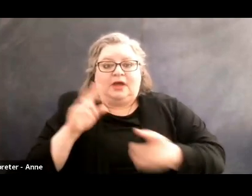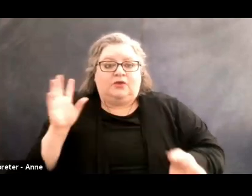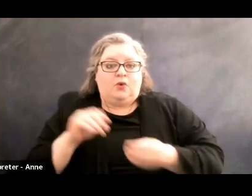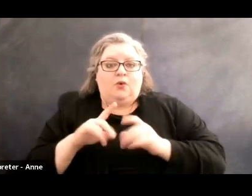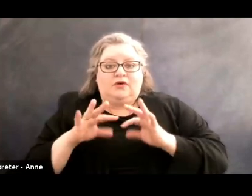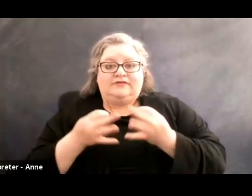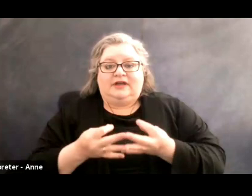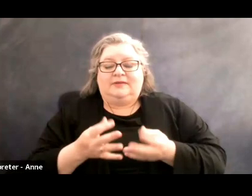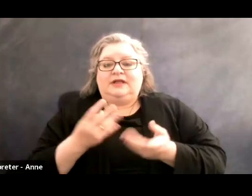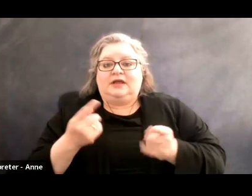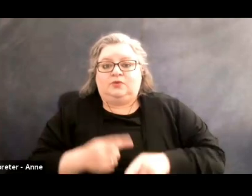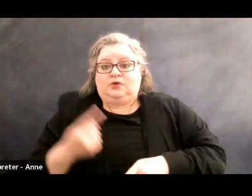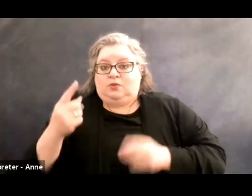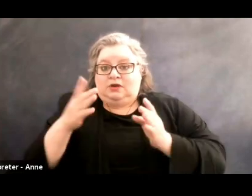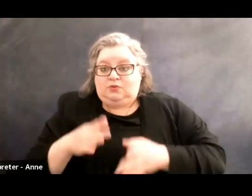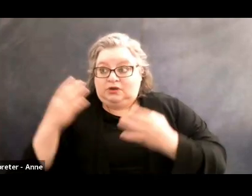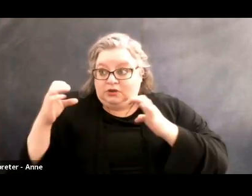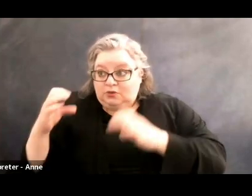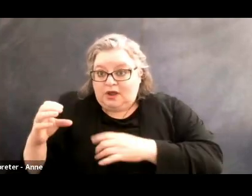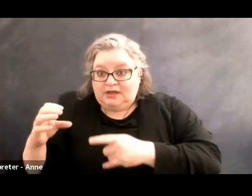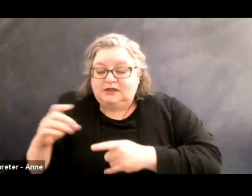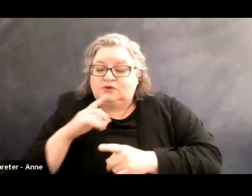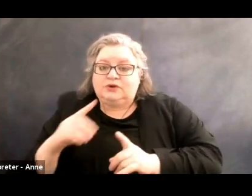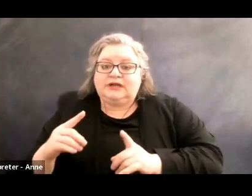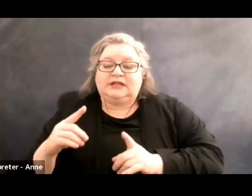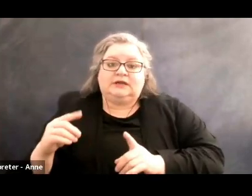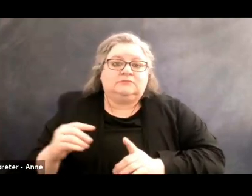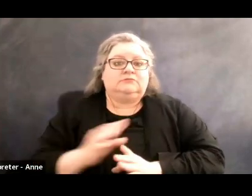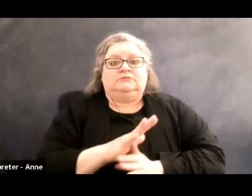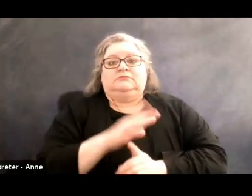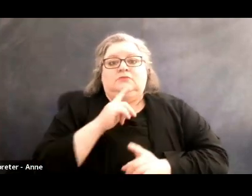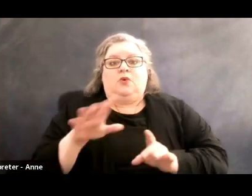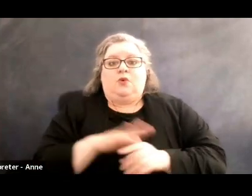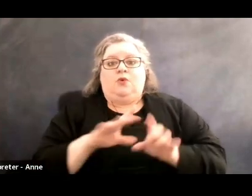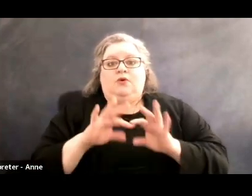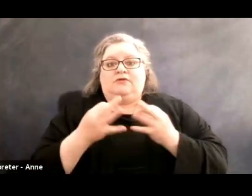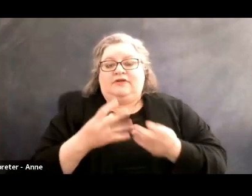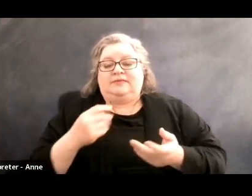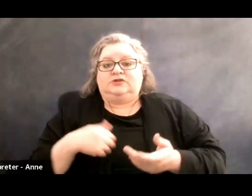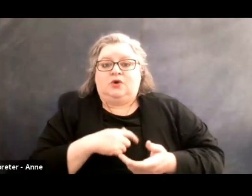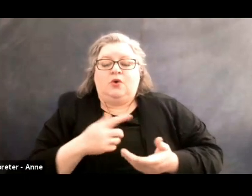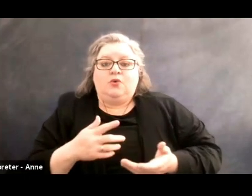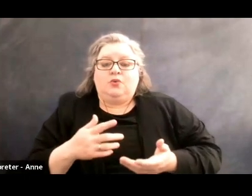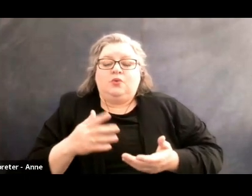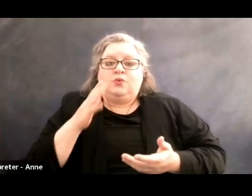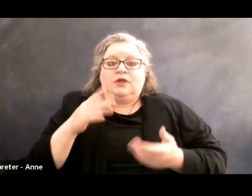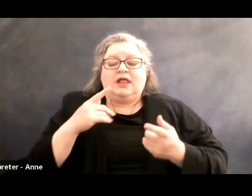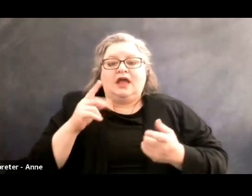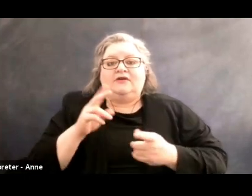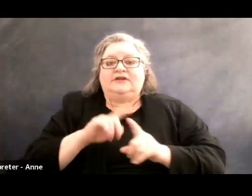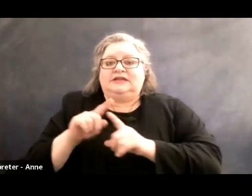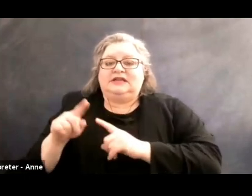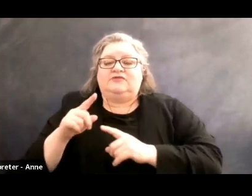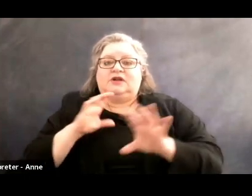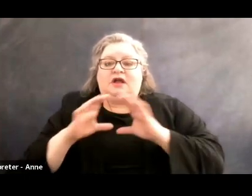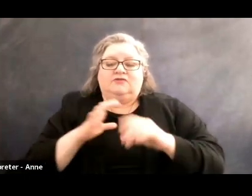family. And when one person's in a crisis, it really is the whole family is in that crisis. And so we're going to have a very different